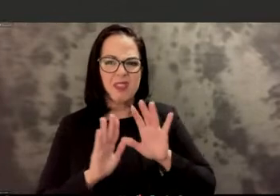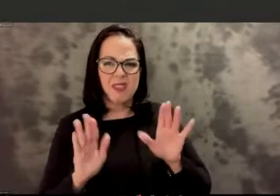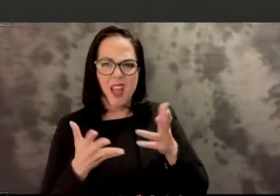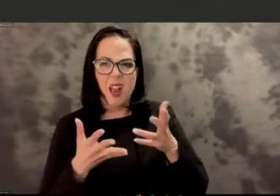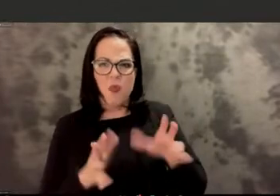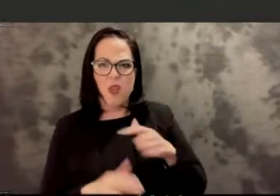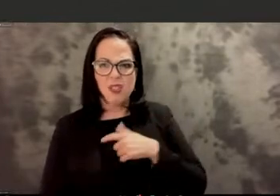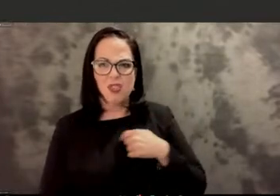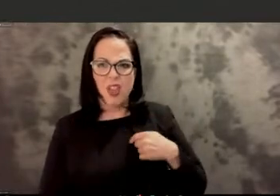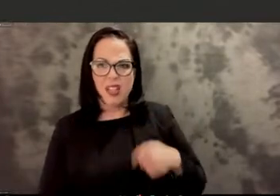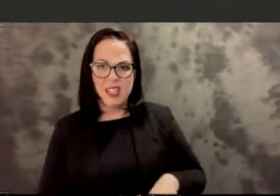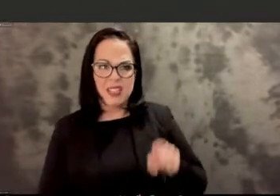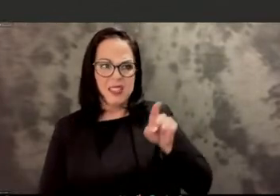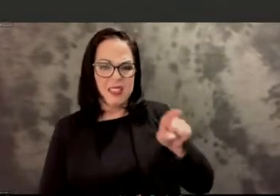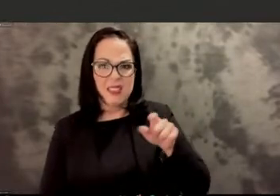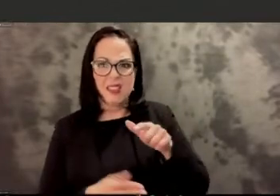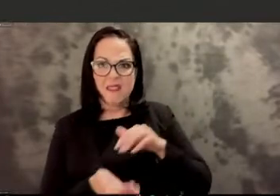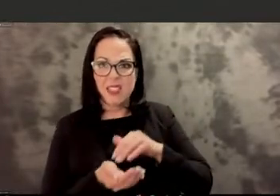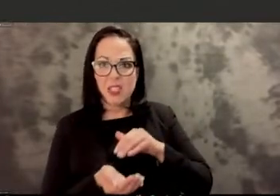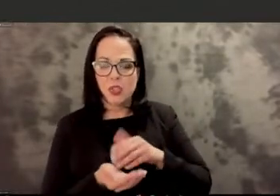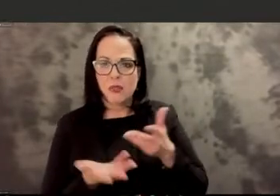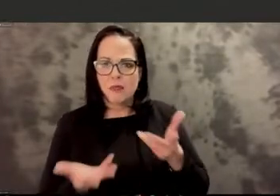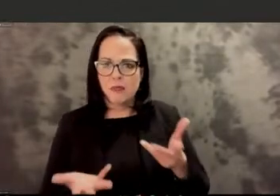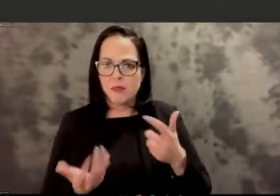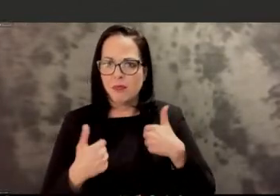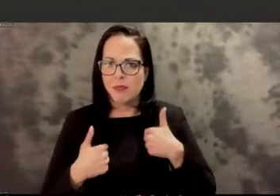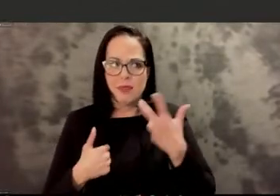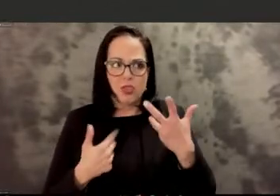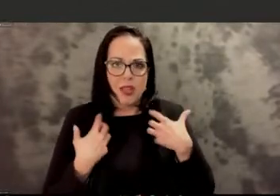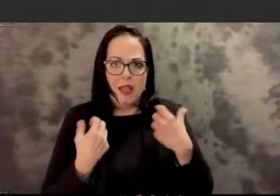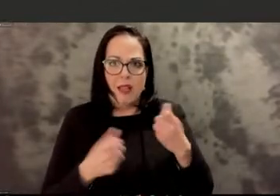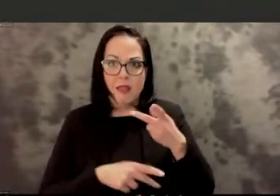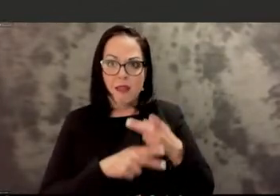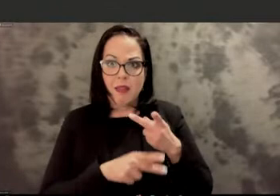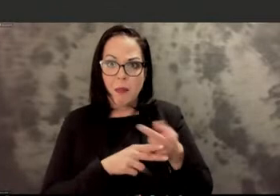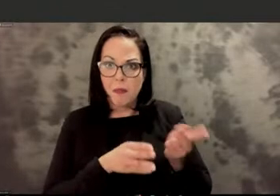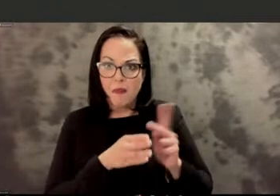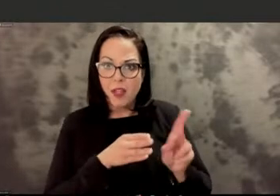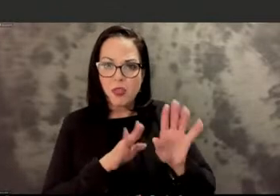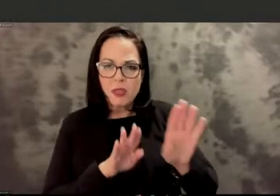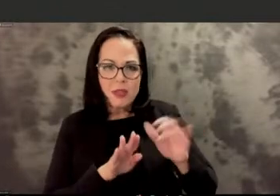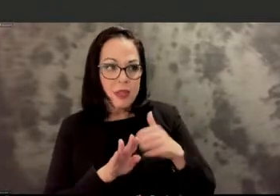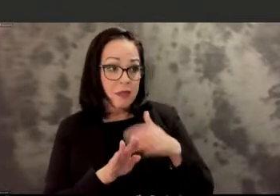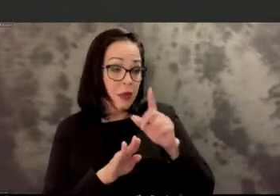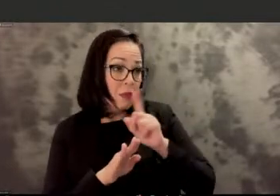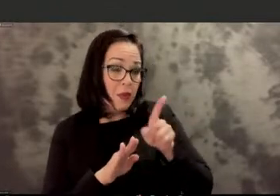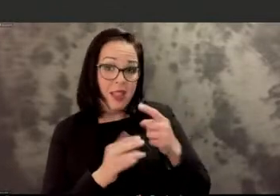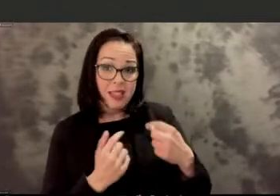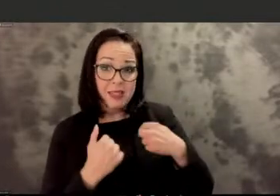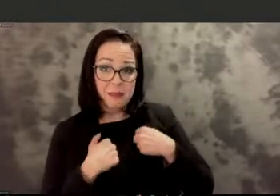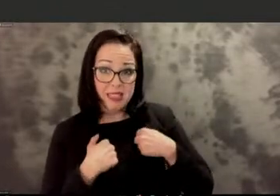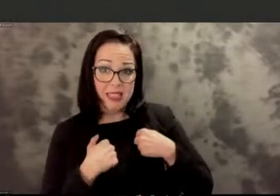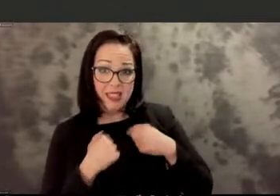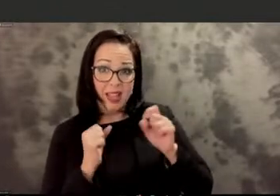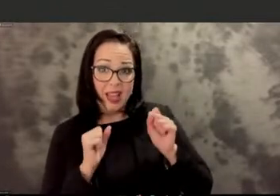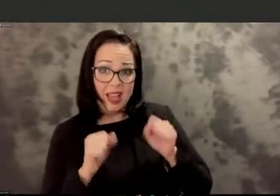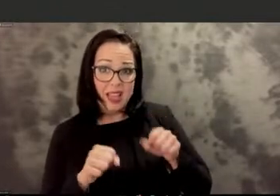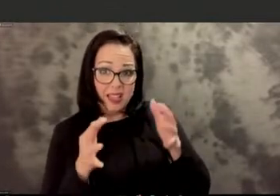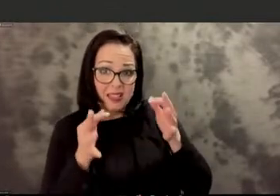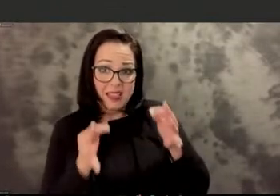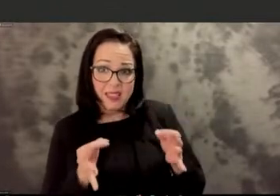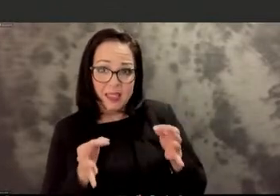Chinese physician. And she, because she's a healthcare professional, said, well, it's up for me to be able to kind